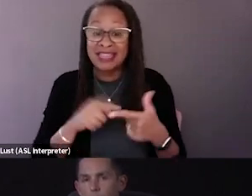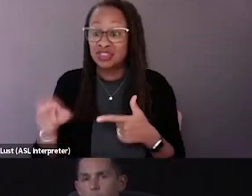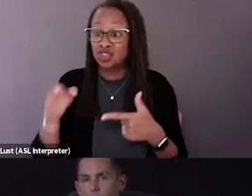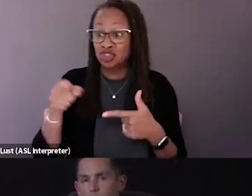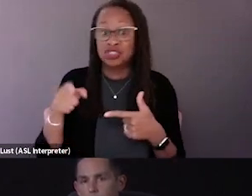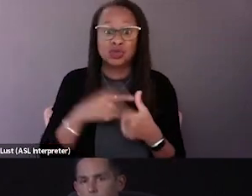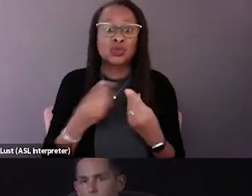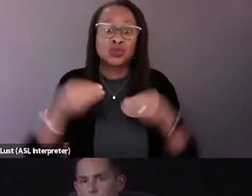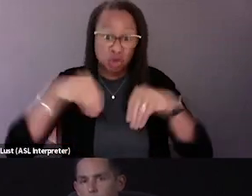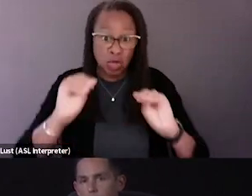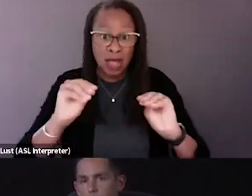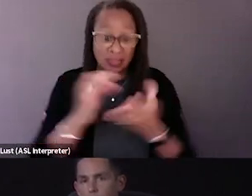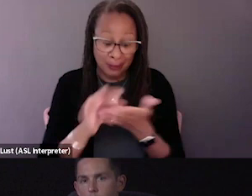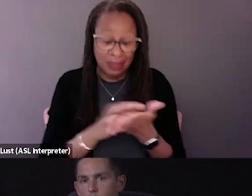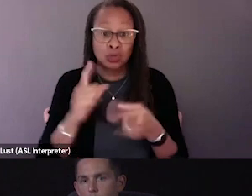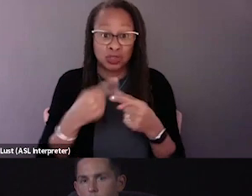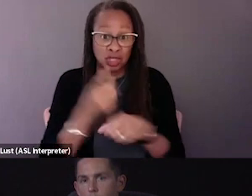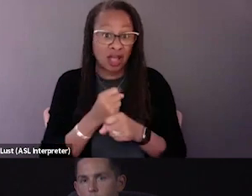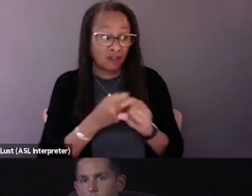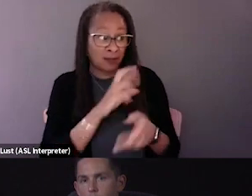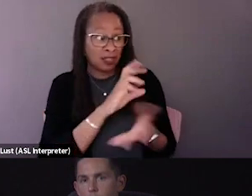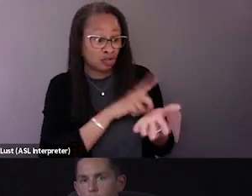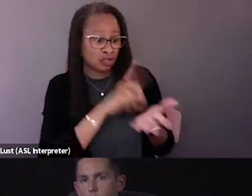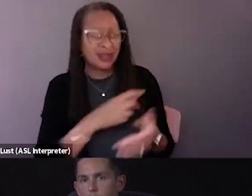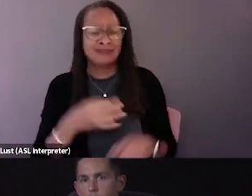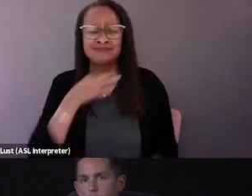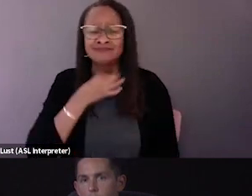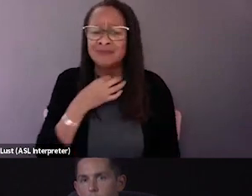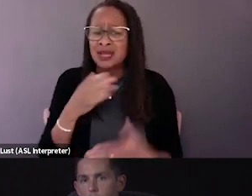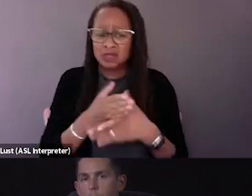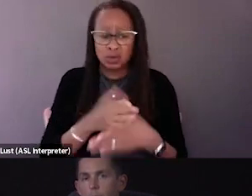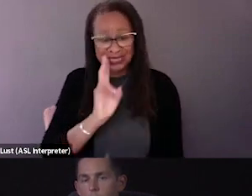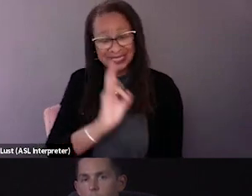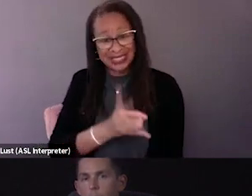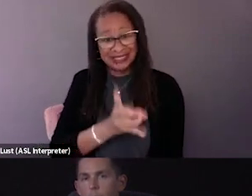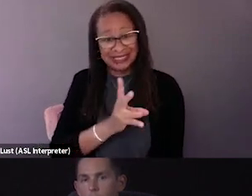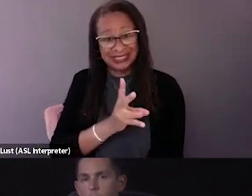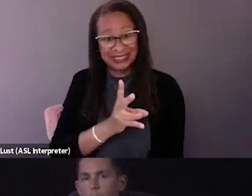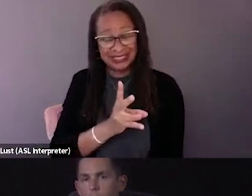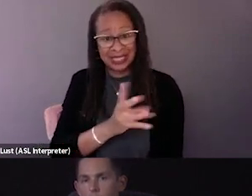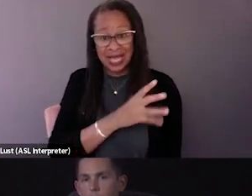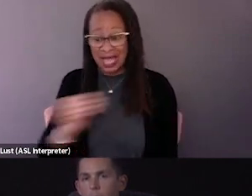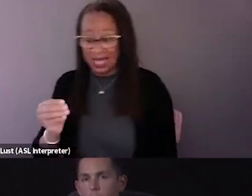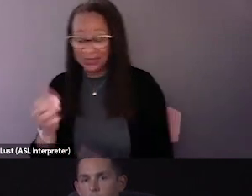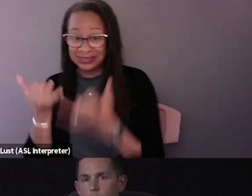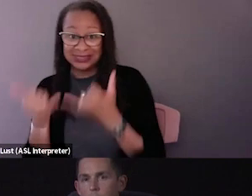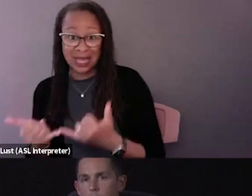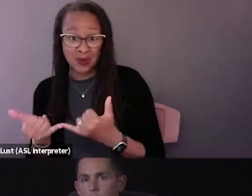sold them. So I'm wondering, between the 70s and